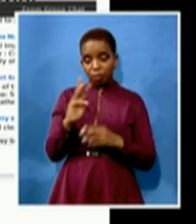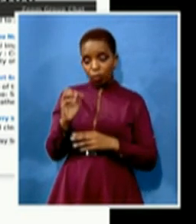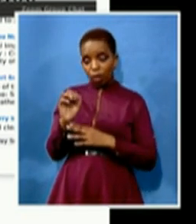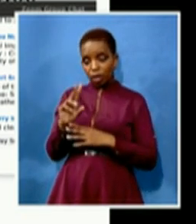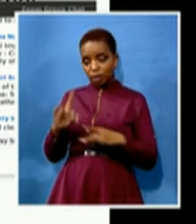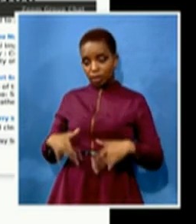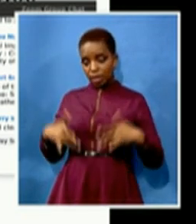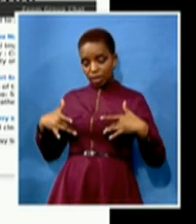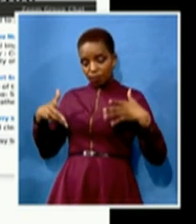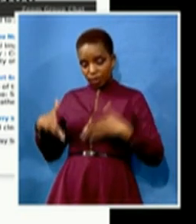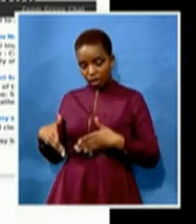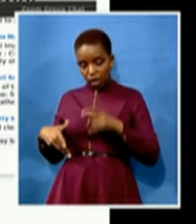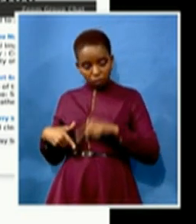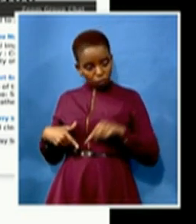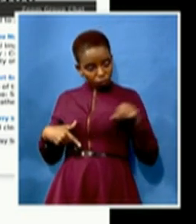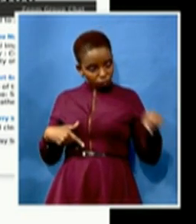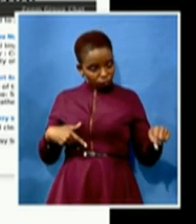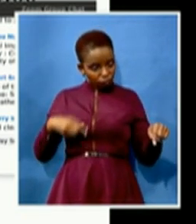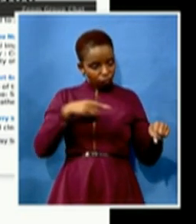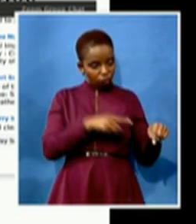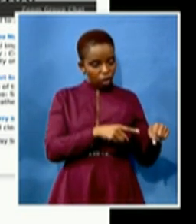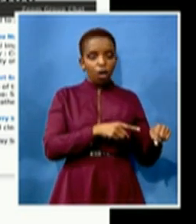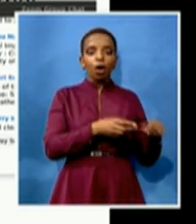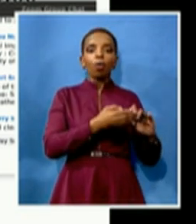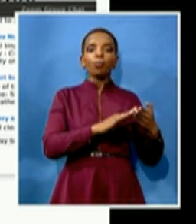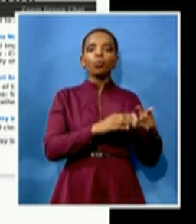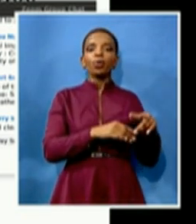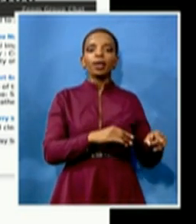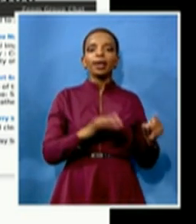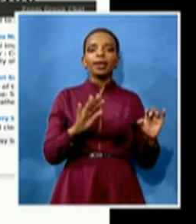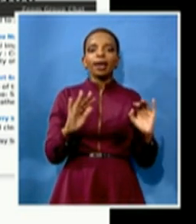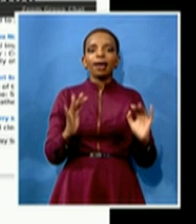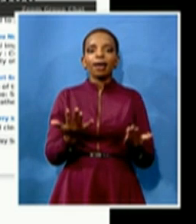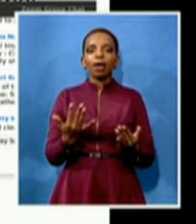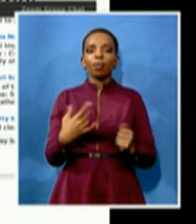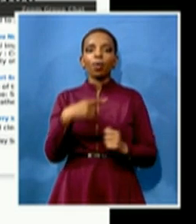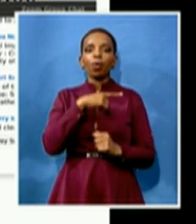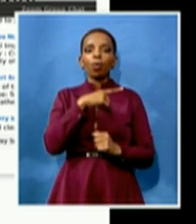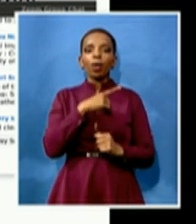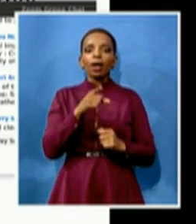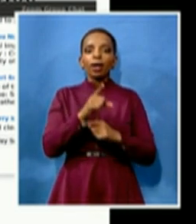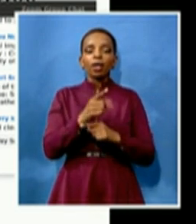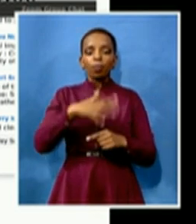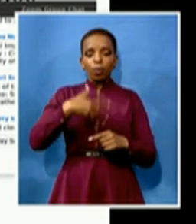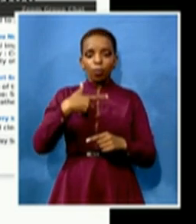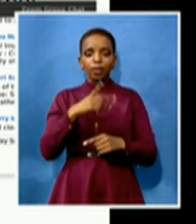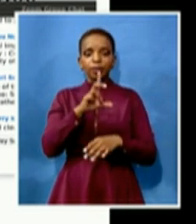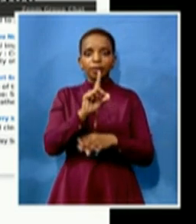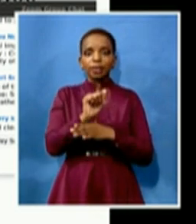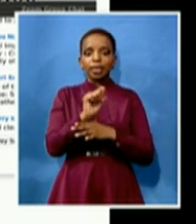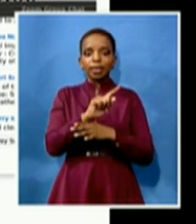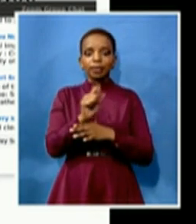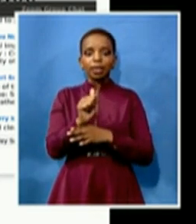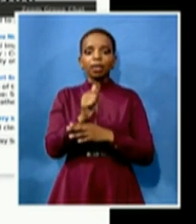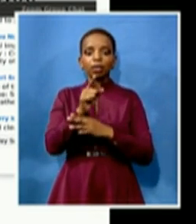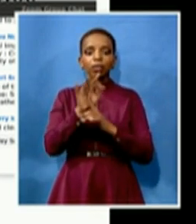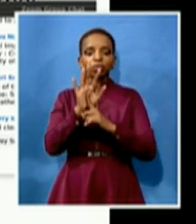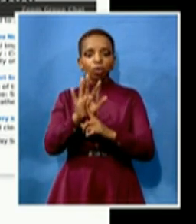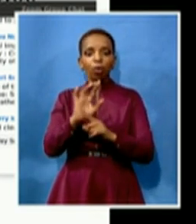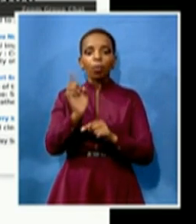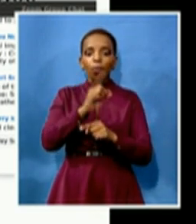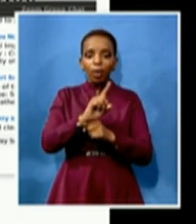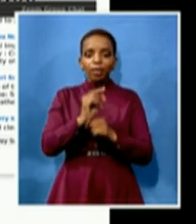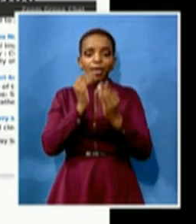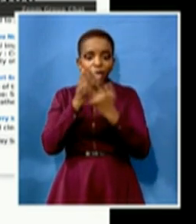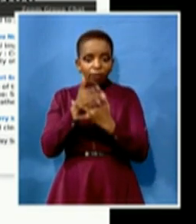movement data to also reflect what sorts of interventions have been imposed. And I'll give an example of what that